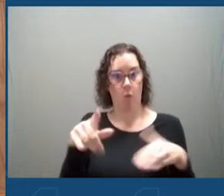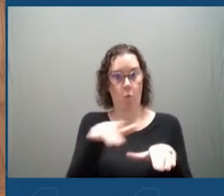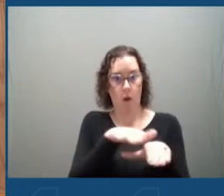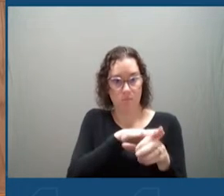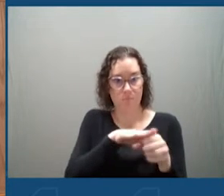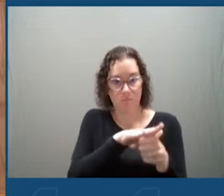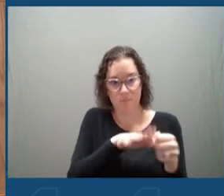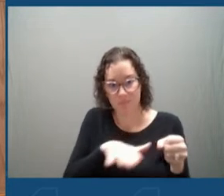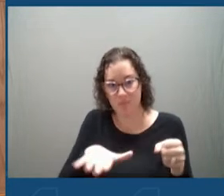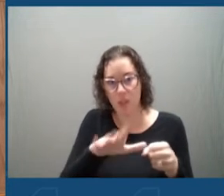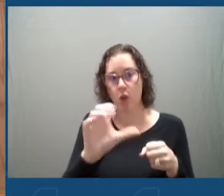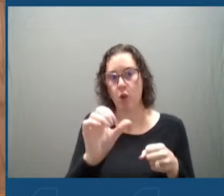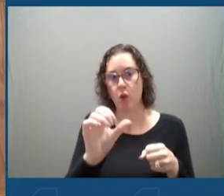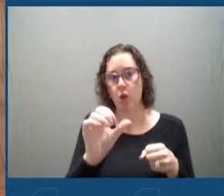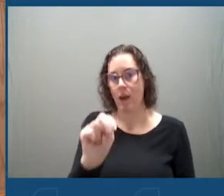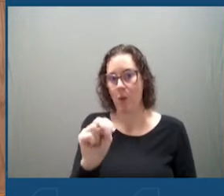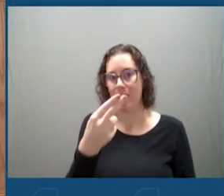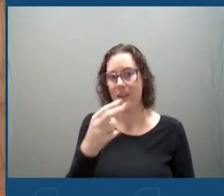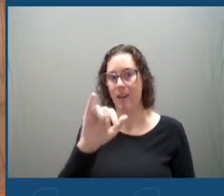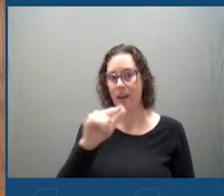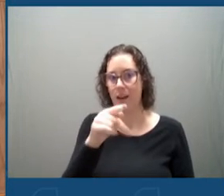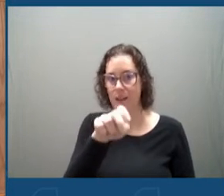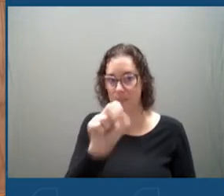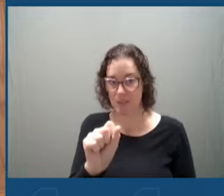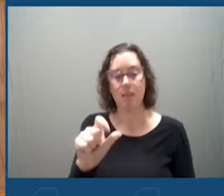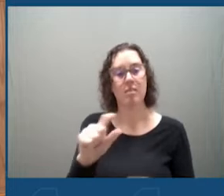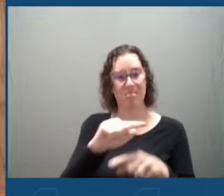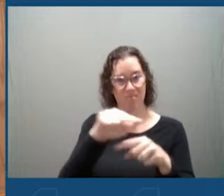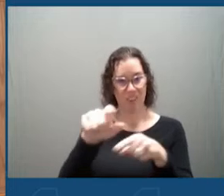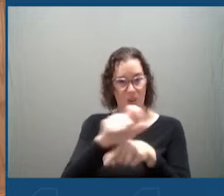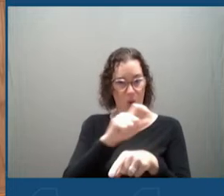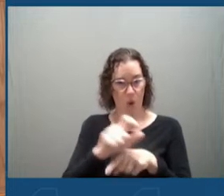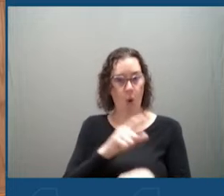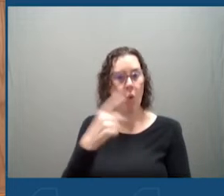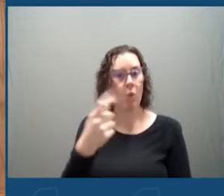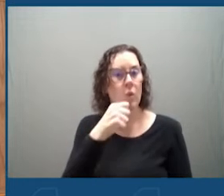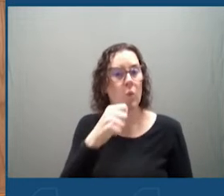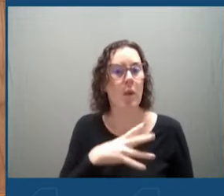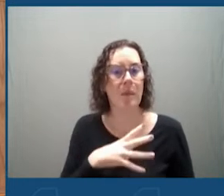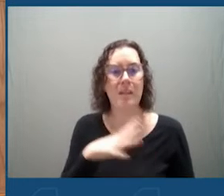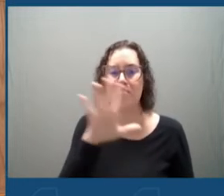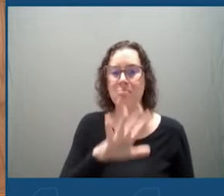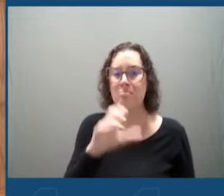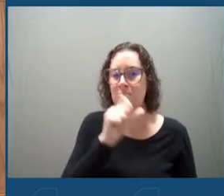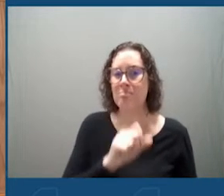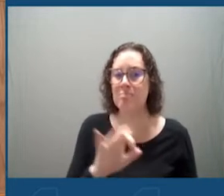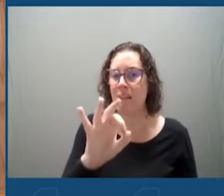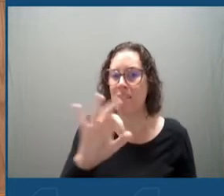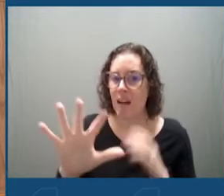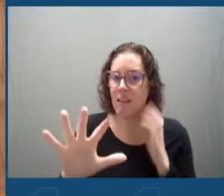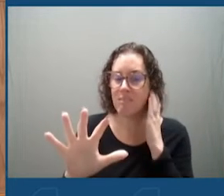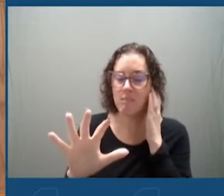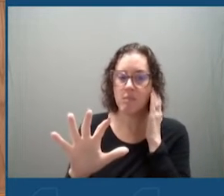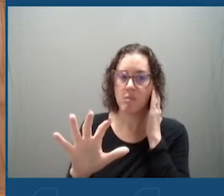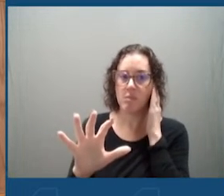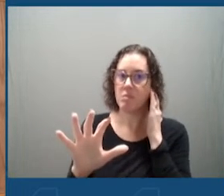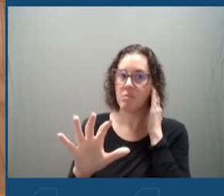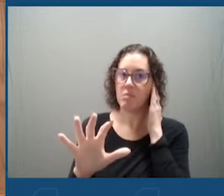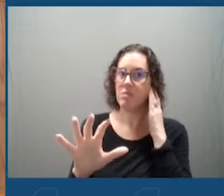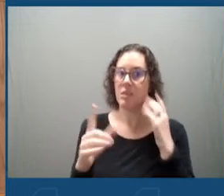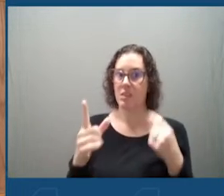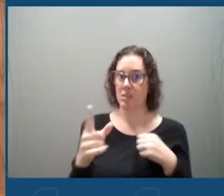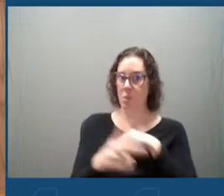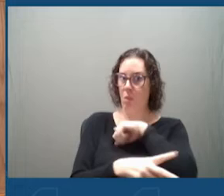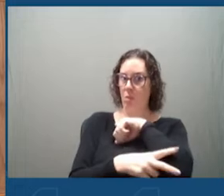Heights called me because a woman who was almost 95 years old was in threat of losing her